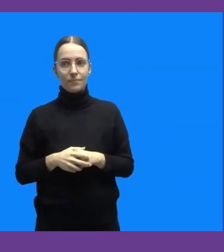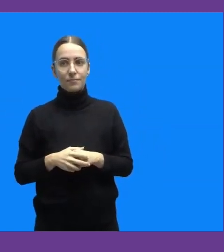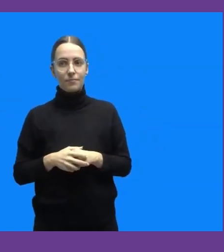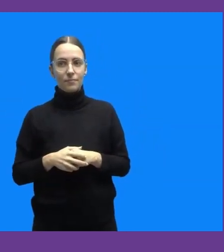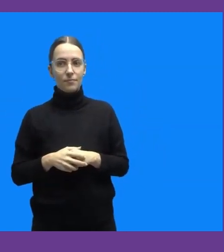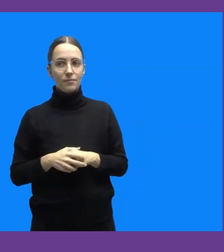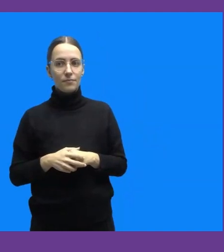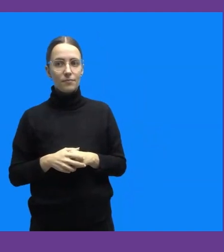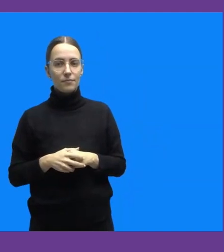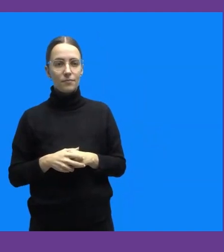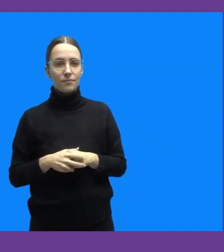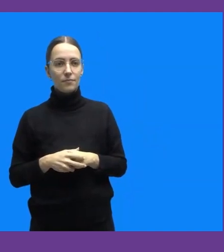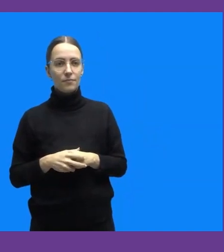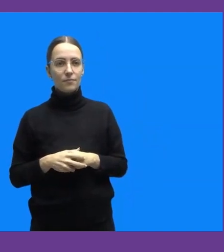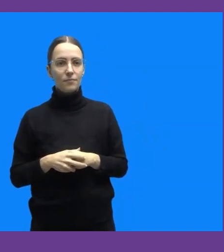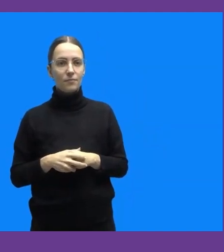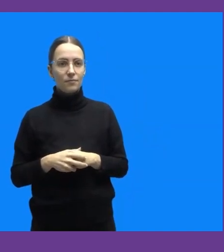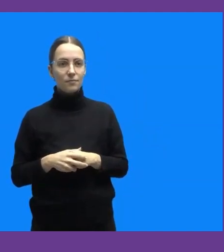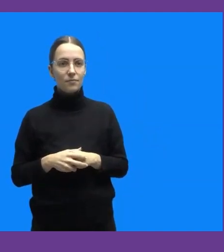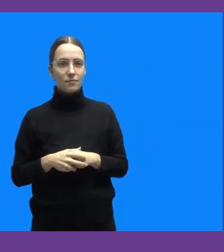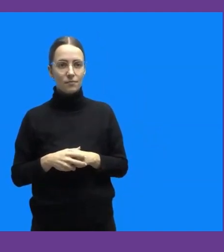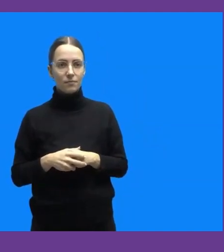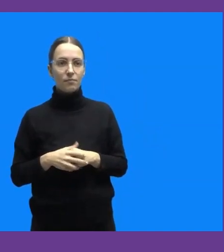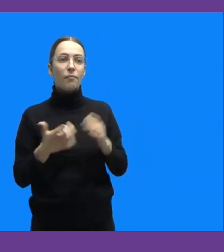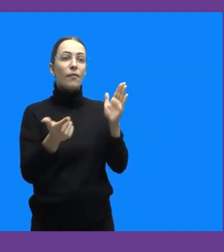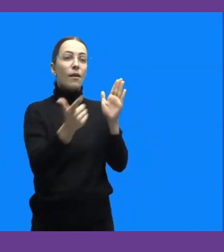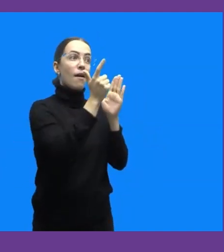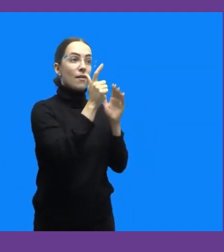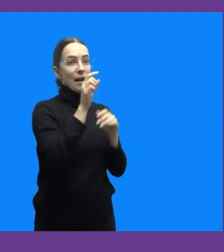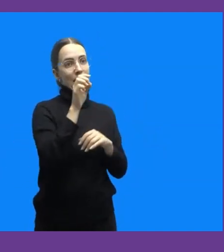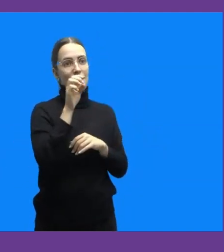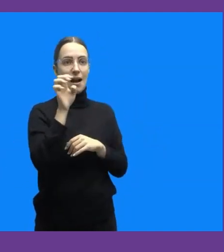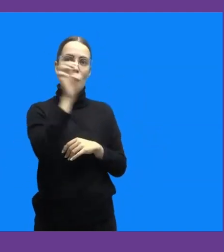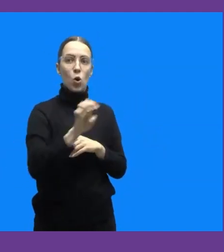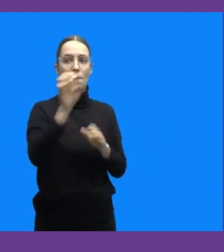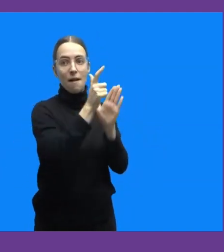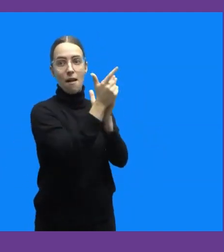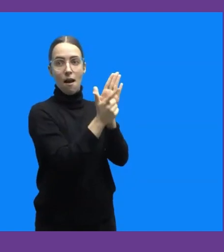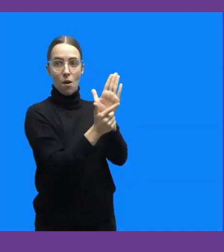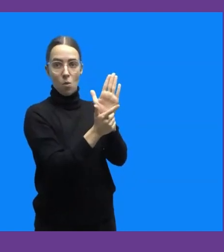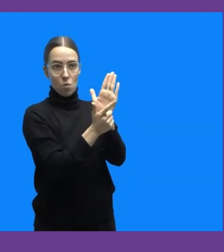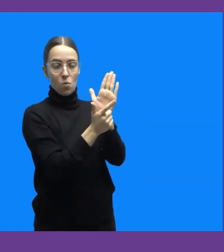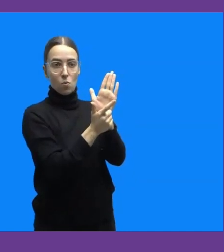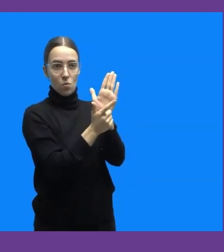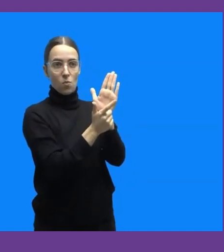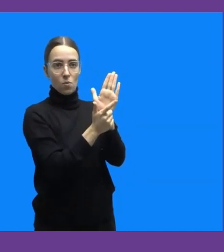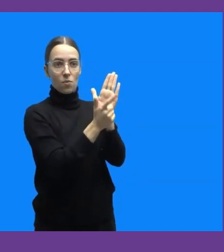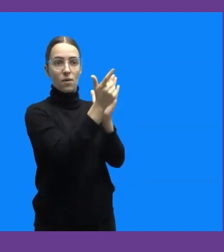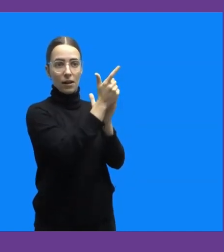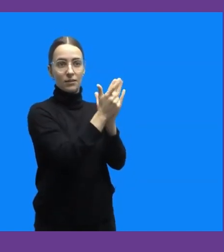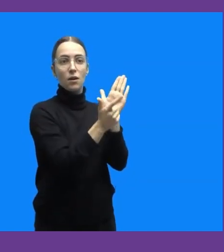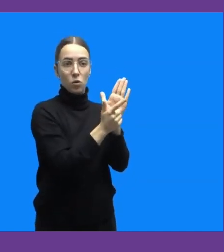European legislation. So private sector involved, the government are involved because they have to implement the legislation. And of course,